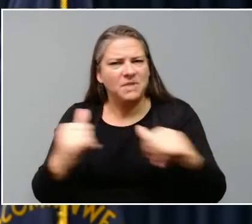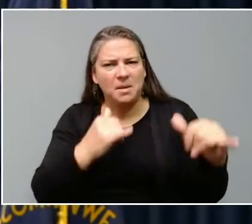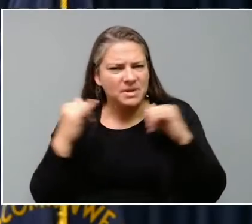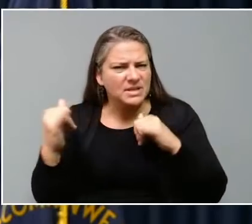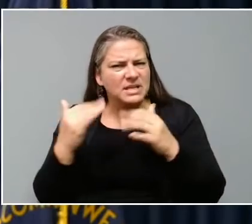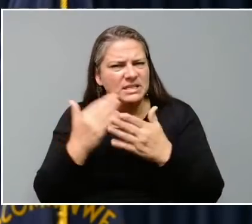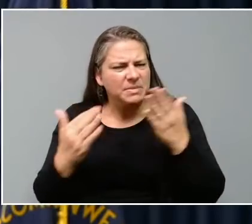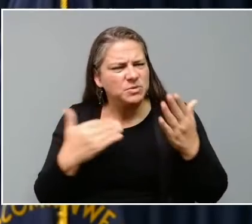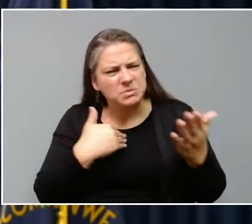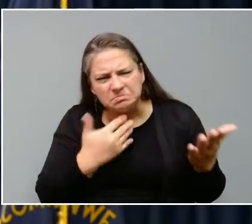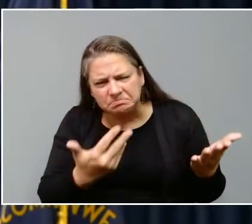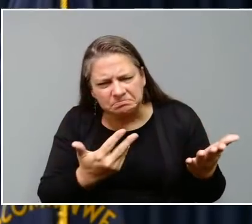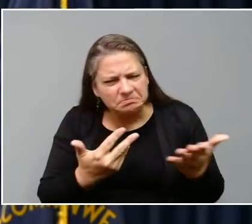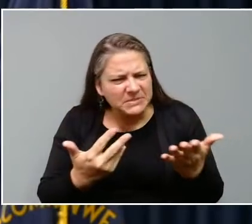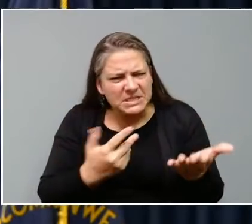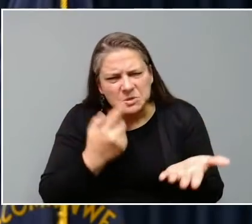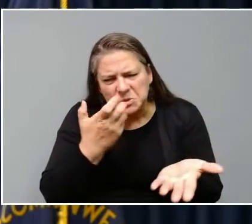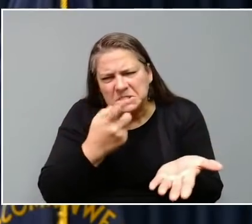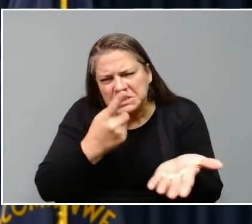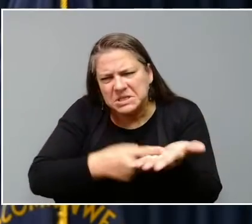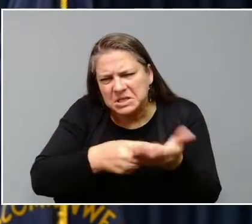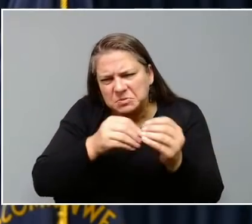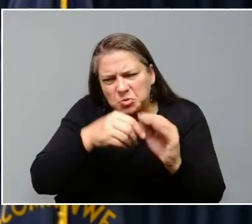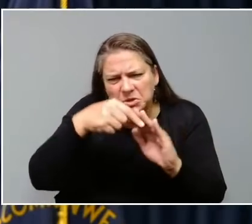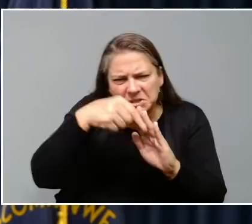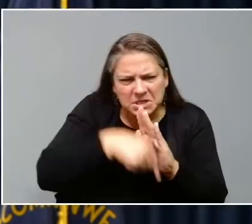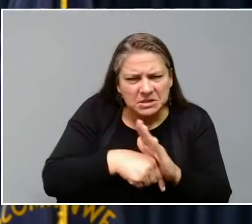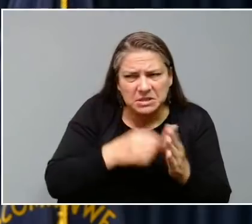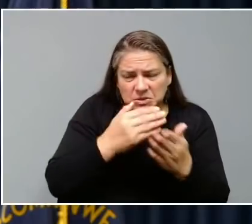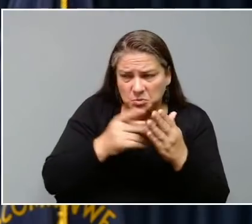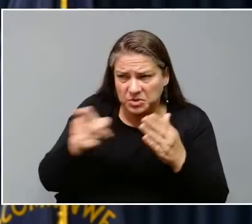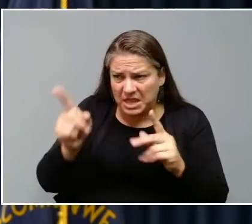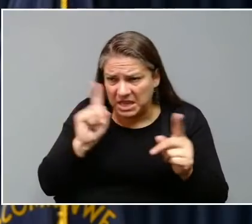about what we're seeing on the ground and what other people are hearing.